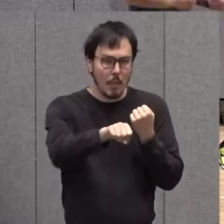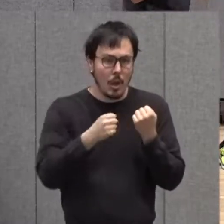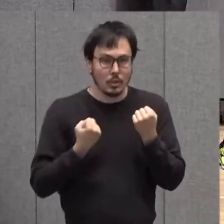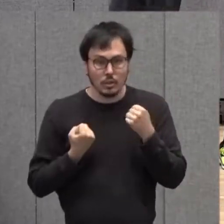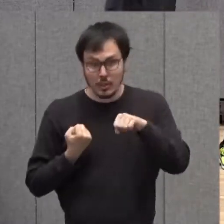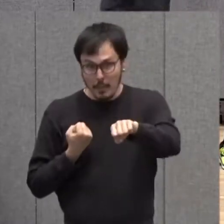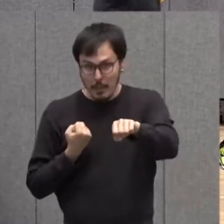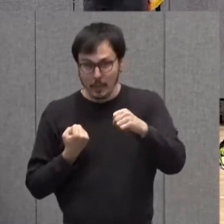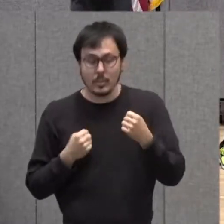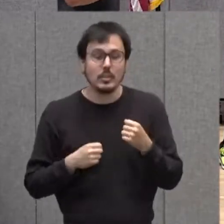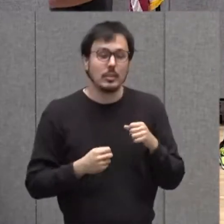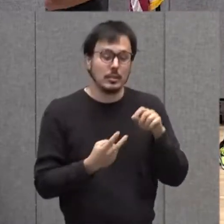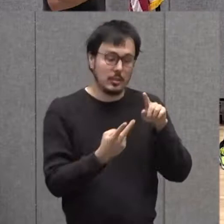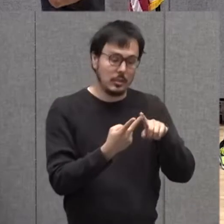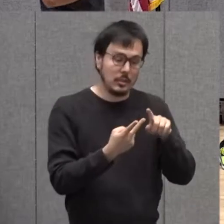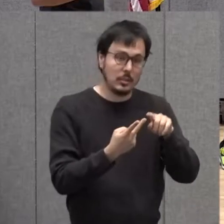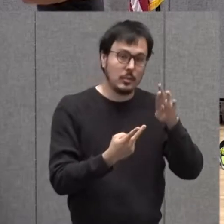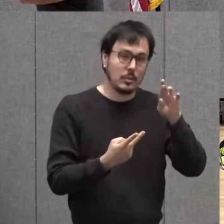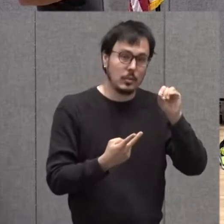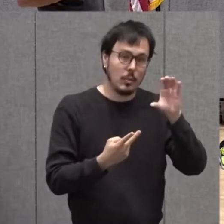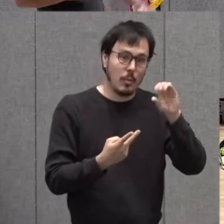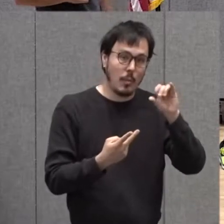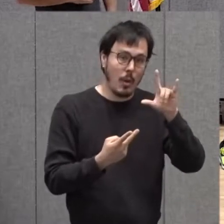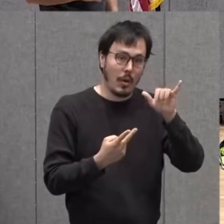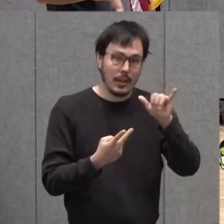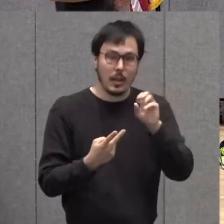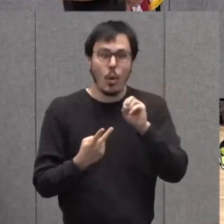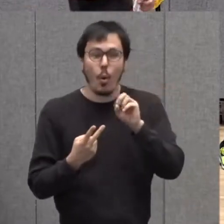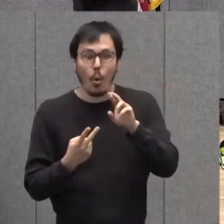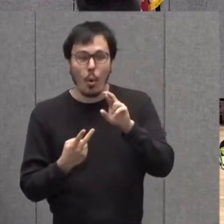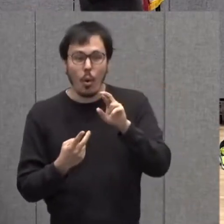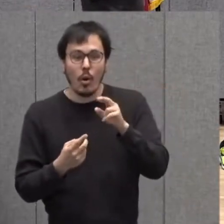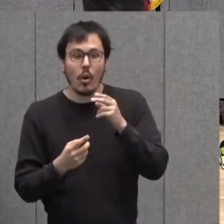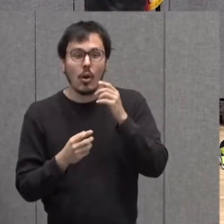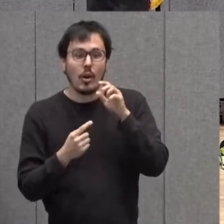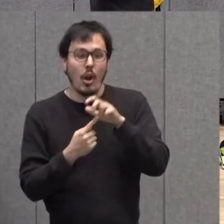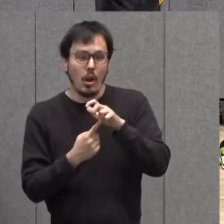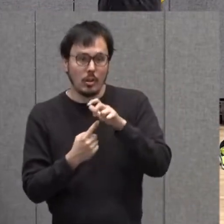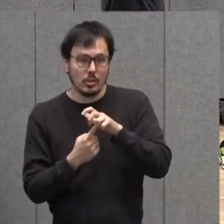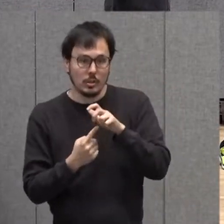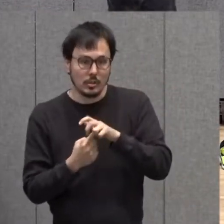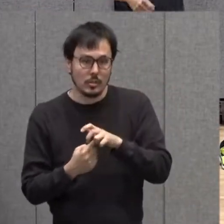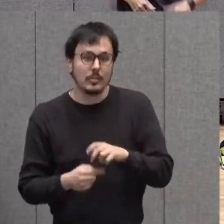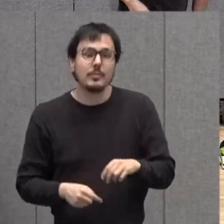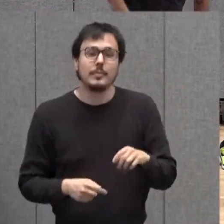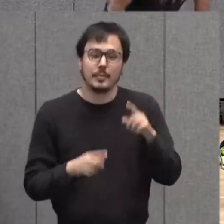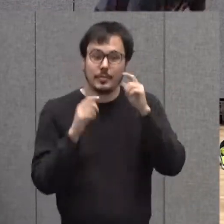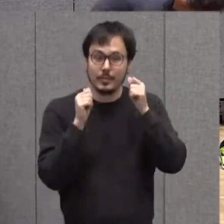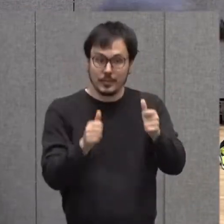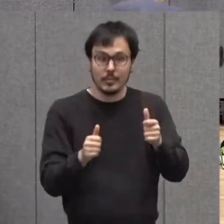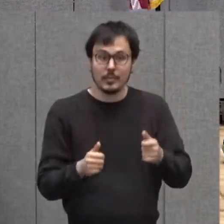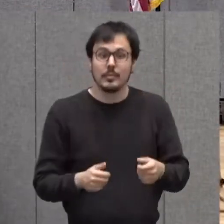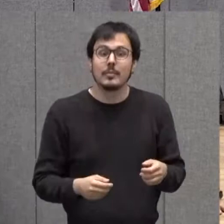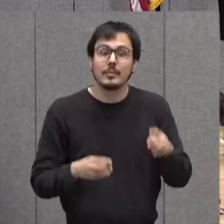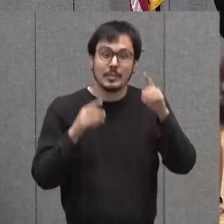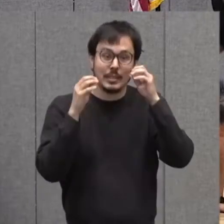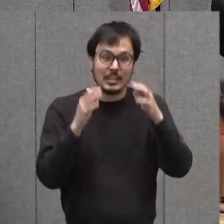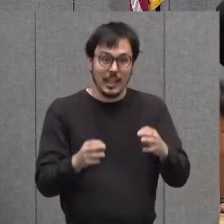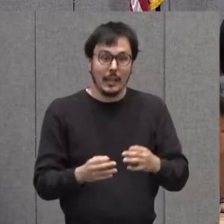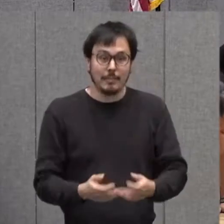hacer la tabla. Y si te gustan las zanahorias, vamos a hacer boxeo. ¿Listos?